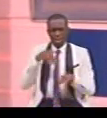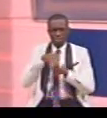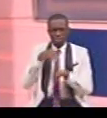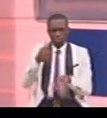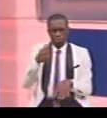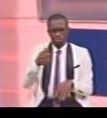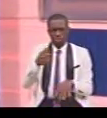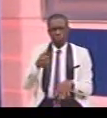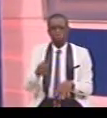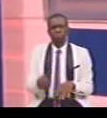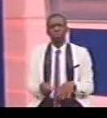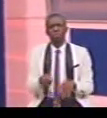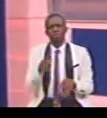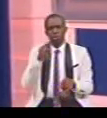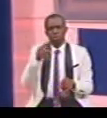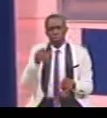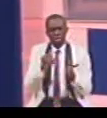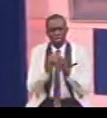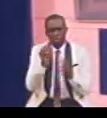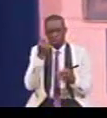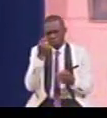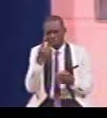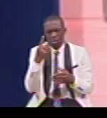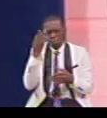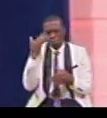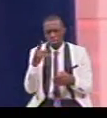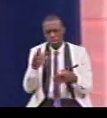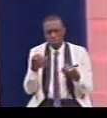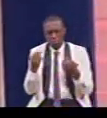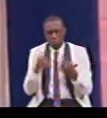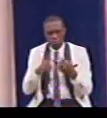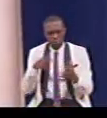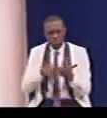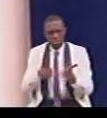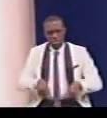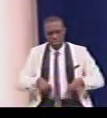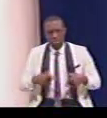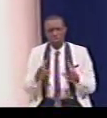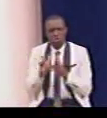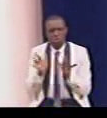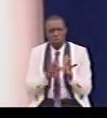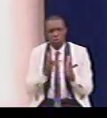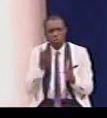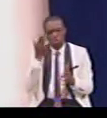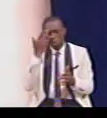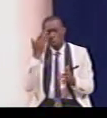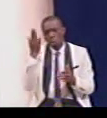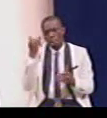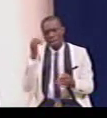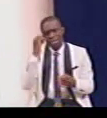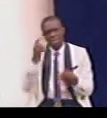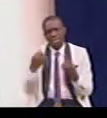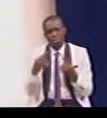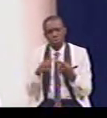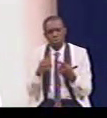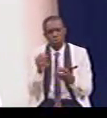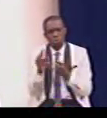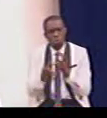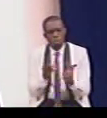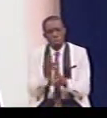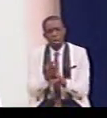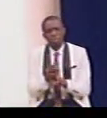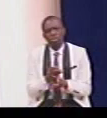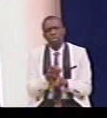why you have come Jesus Christ knew why he came he came here and was not